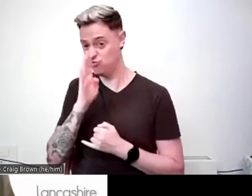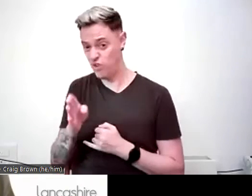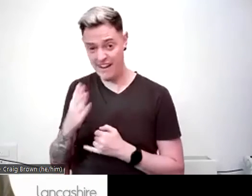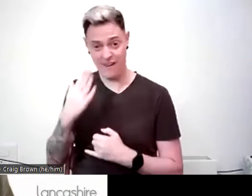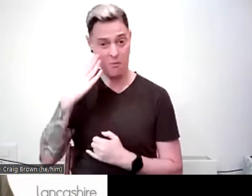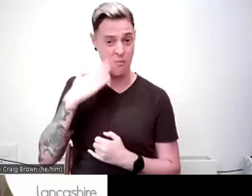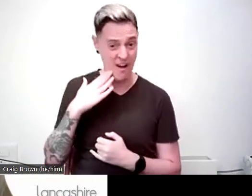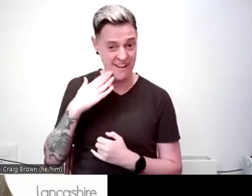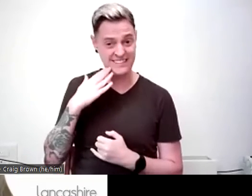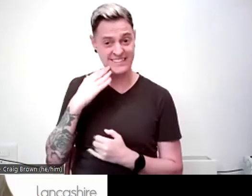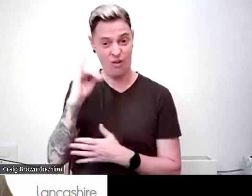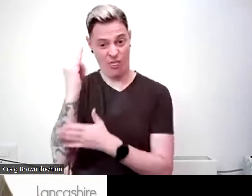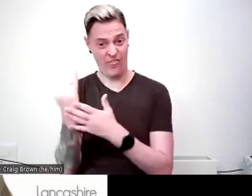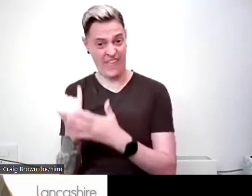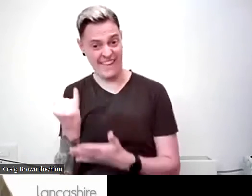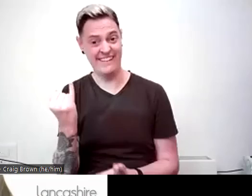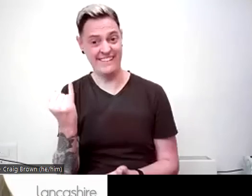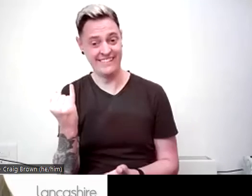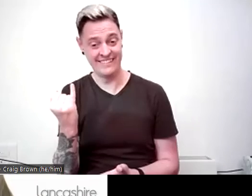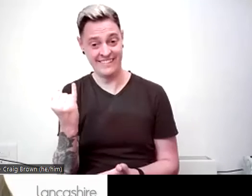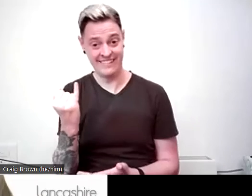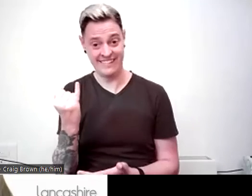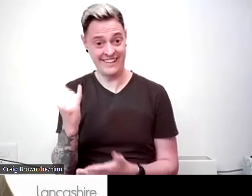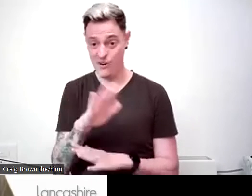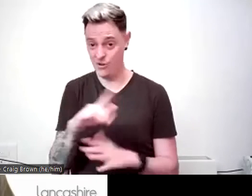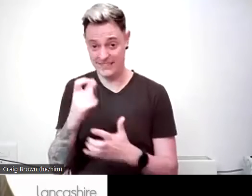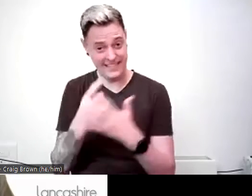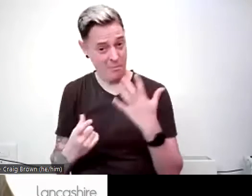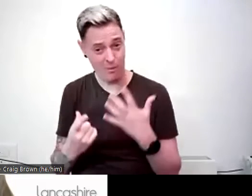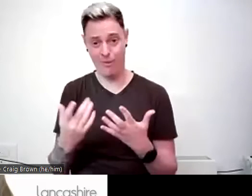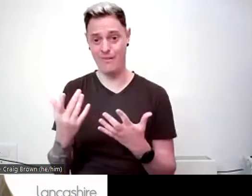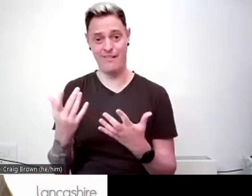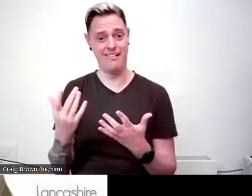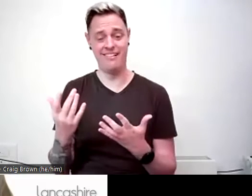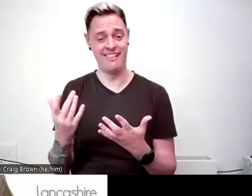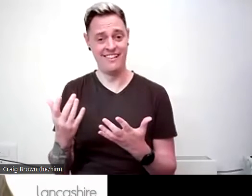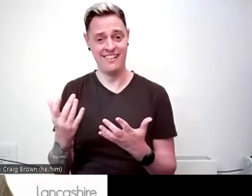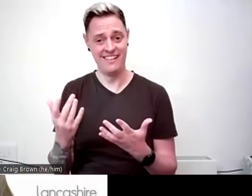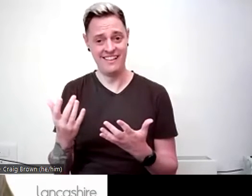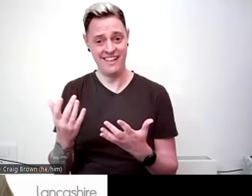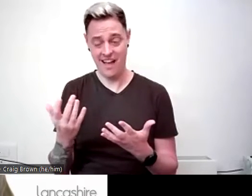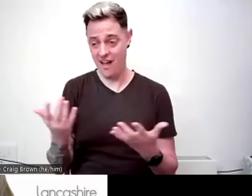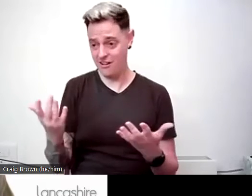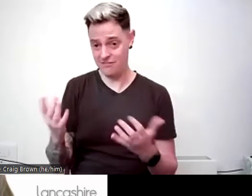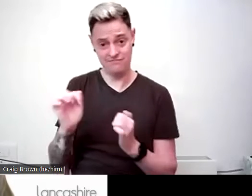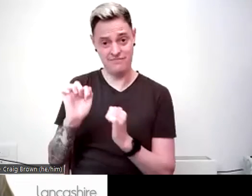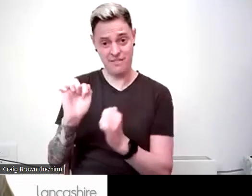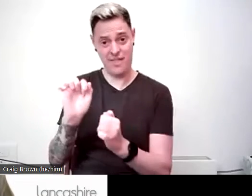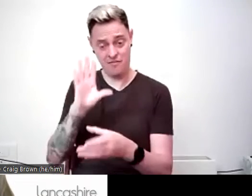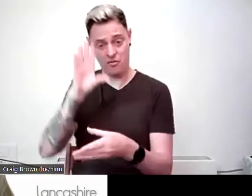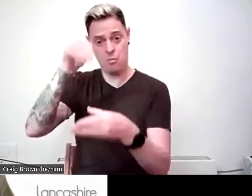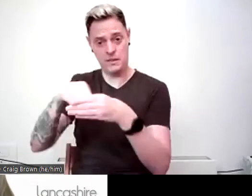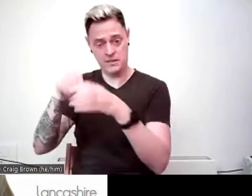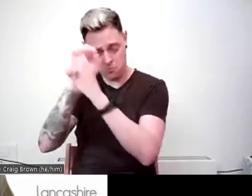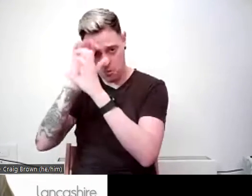white, thin-bodied, able-bodied people who have made it into this very